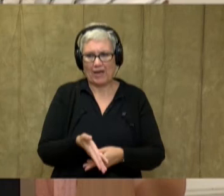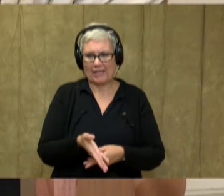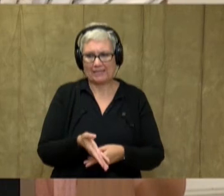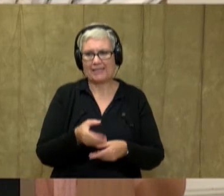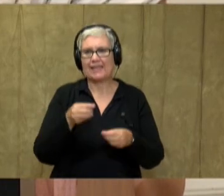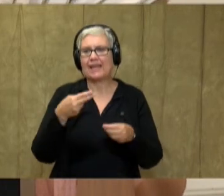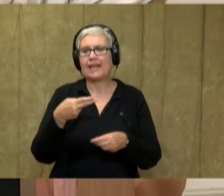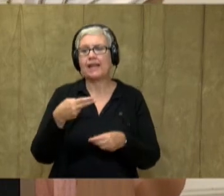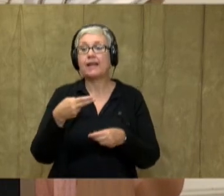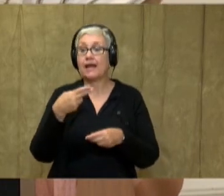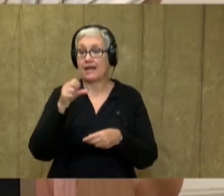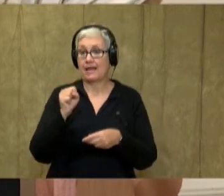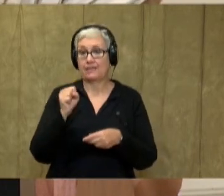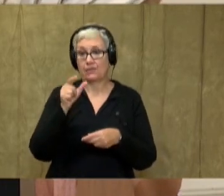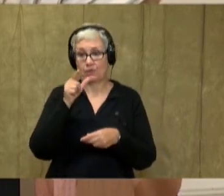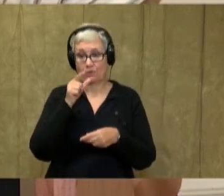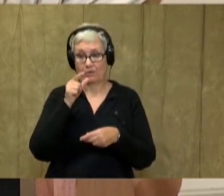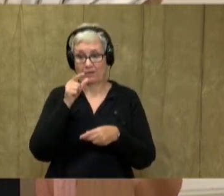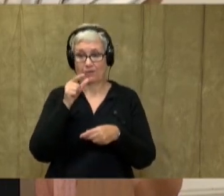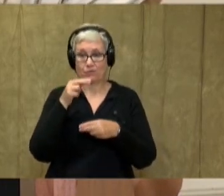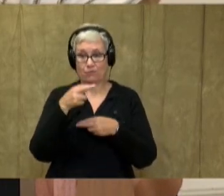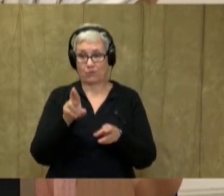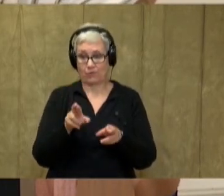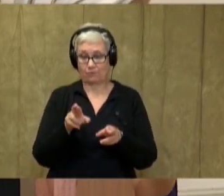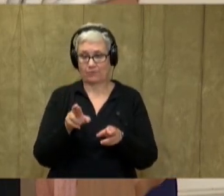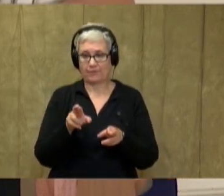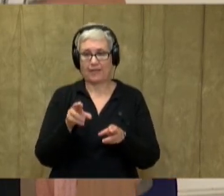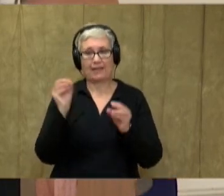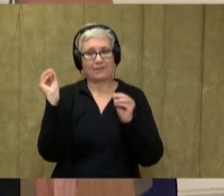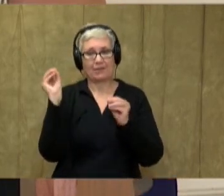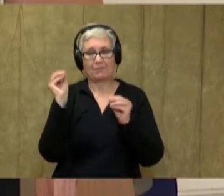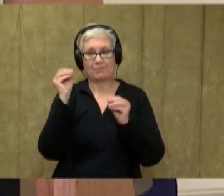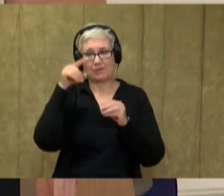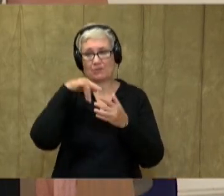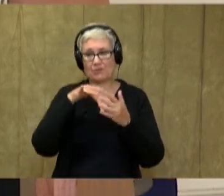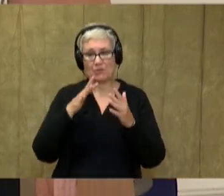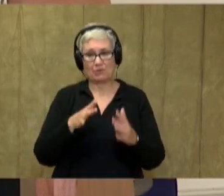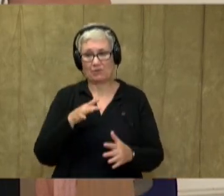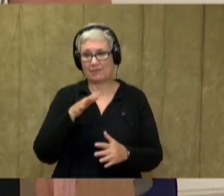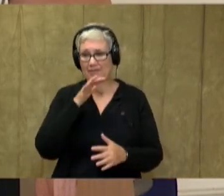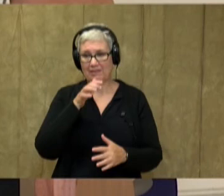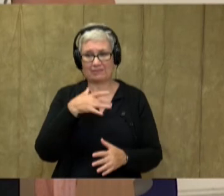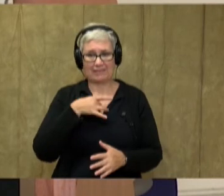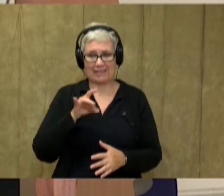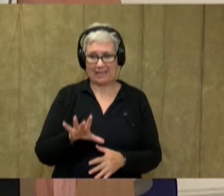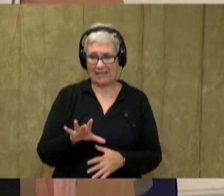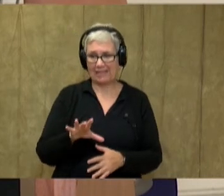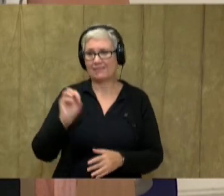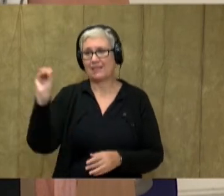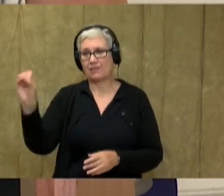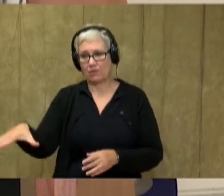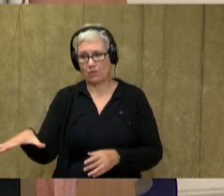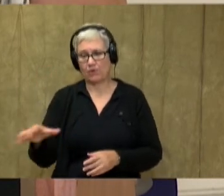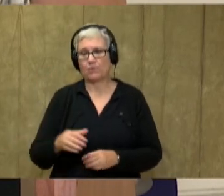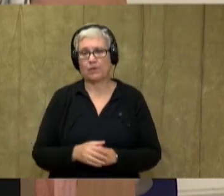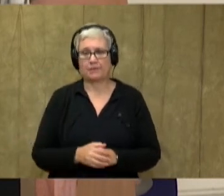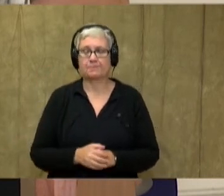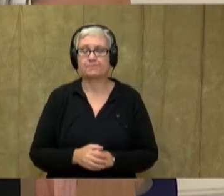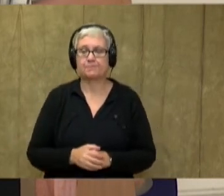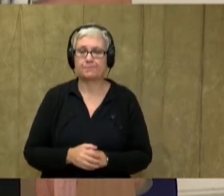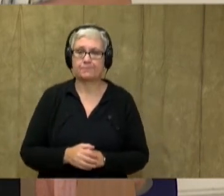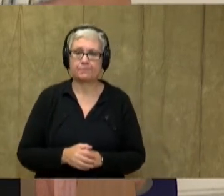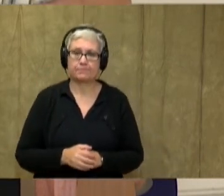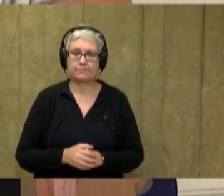to most students, and students throw it away uneaten or choose not to eat at all. All right, so of course